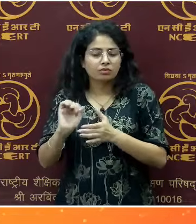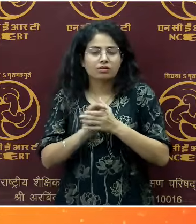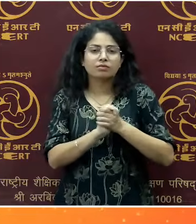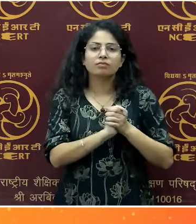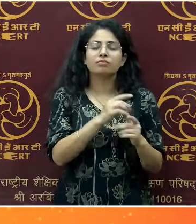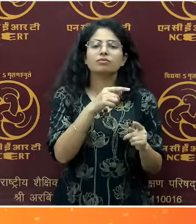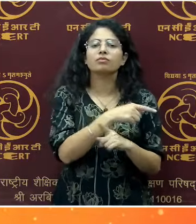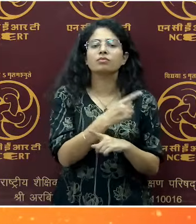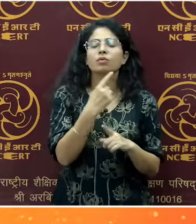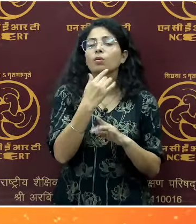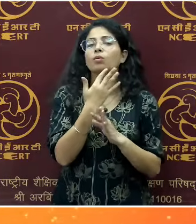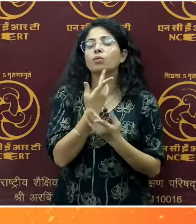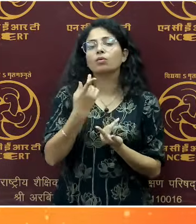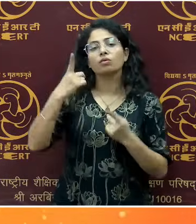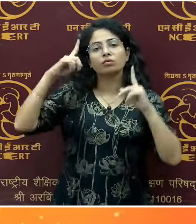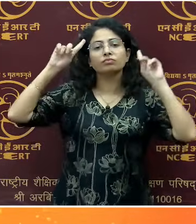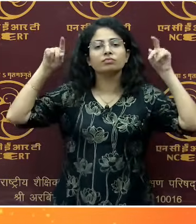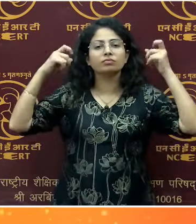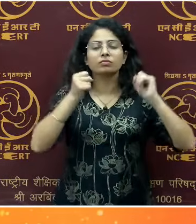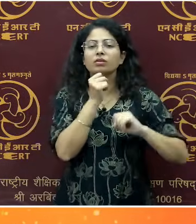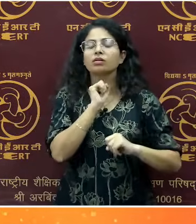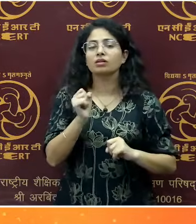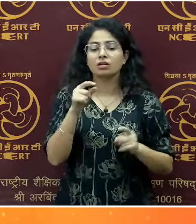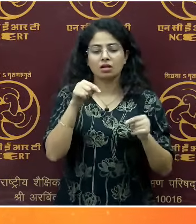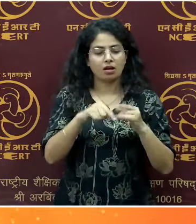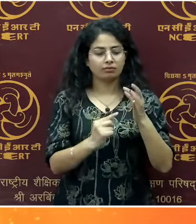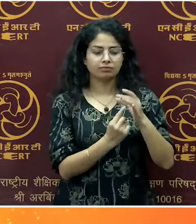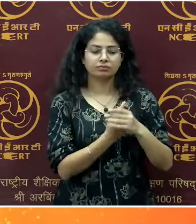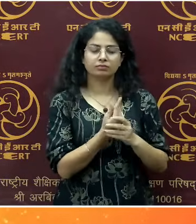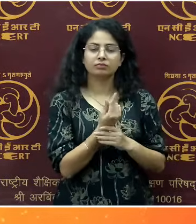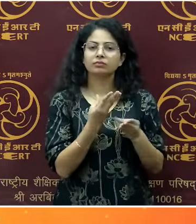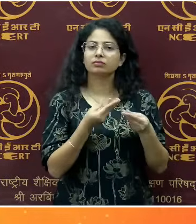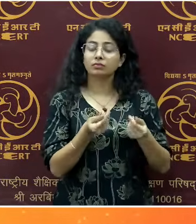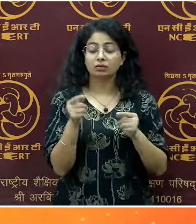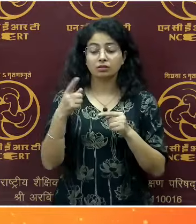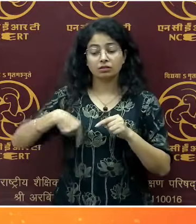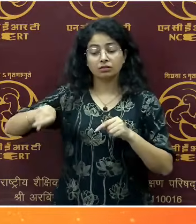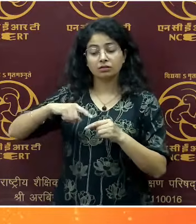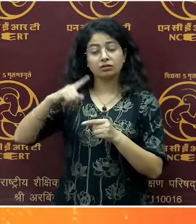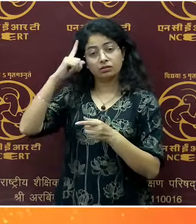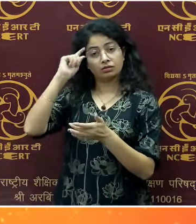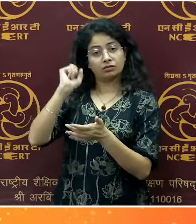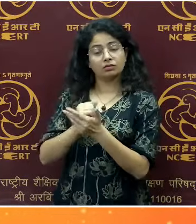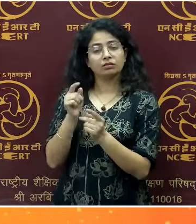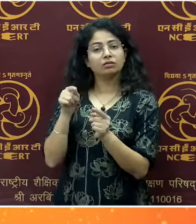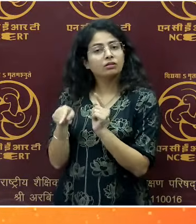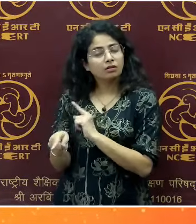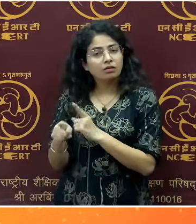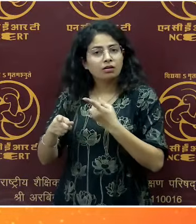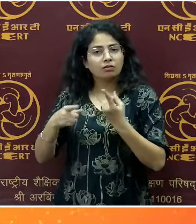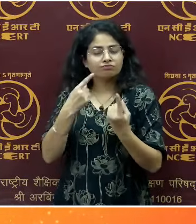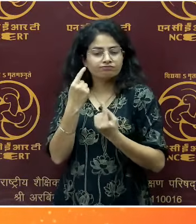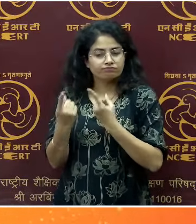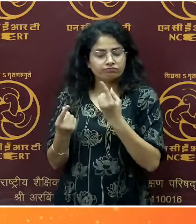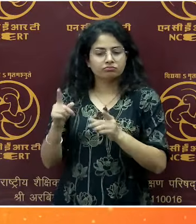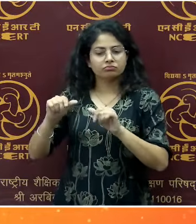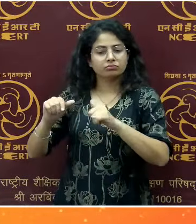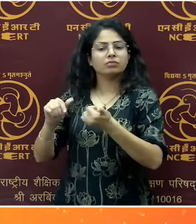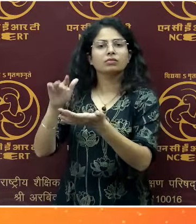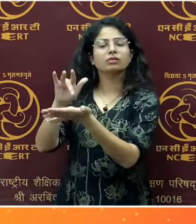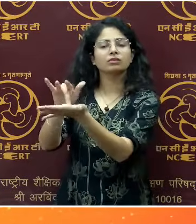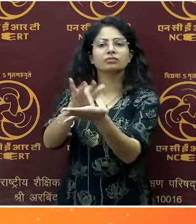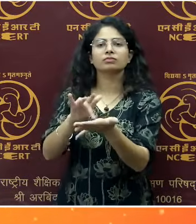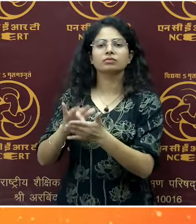stag. So, now as not much grass was left, so they decided that they will find food somewhere else in